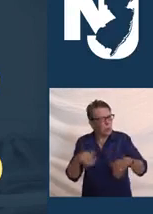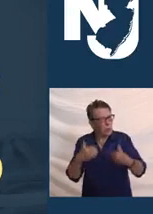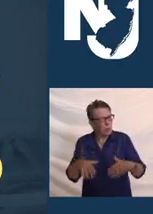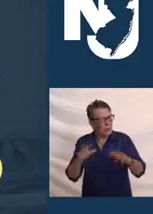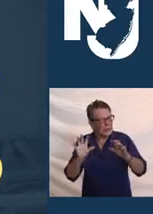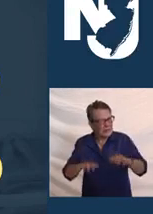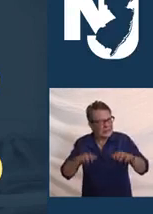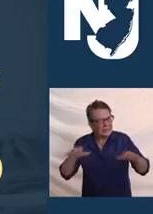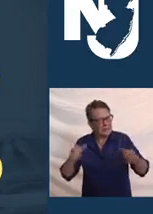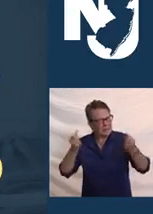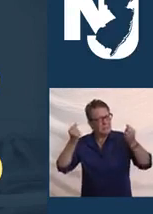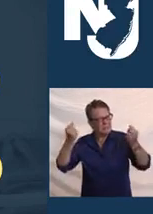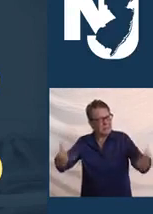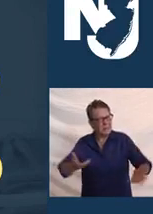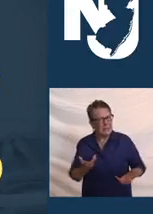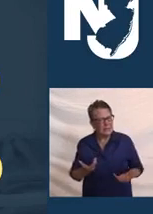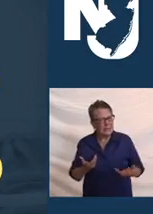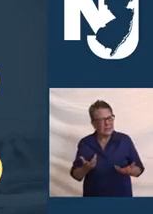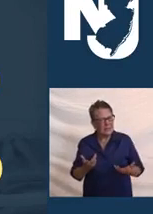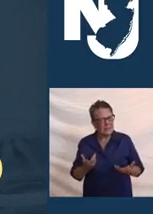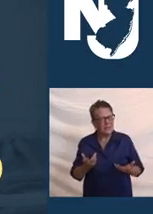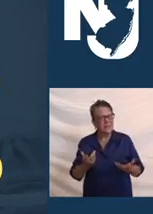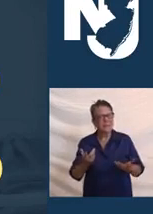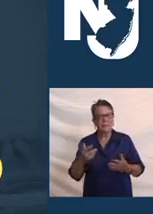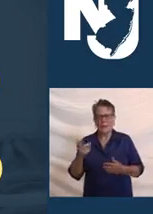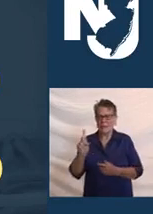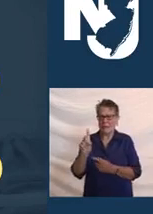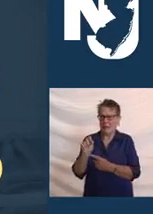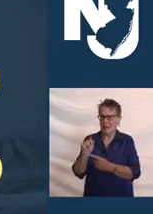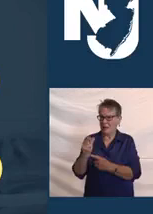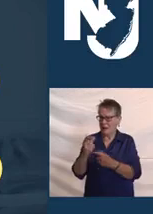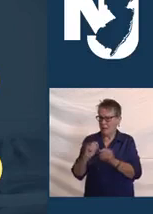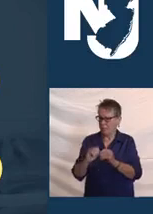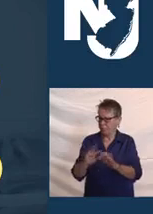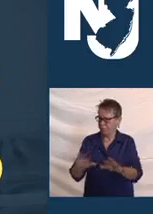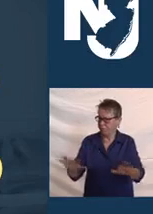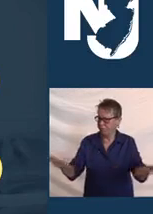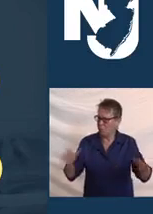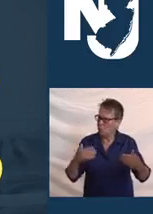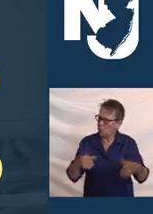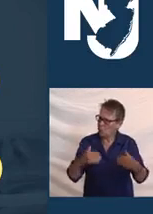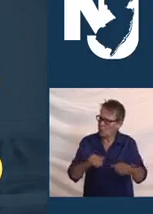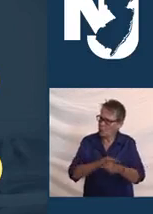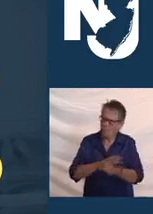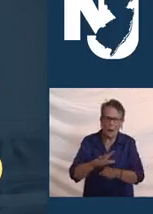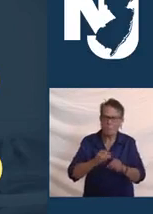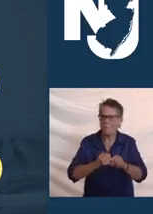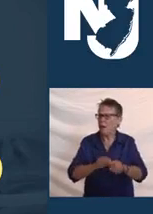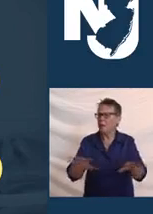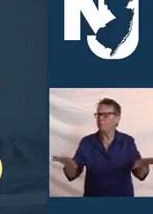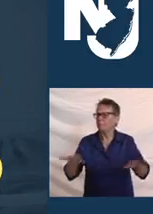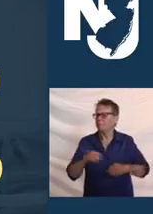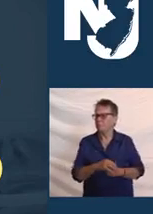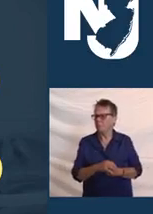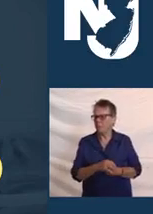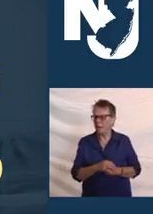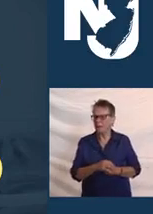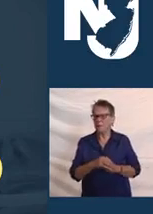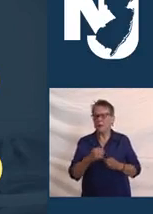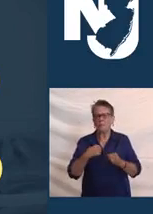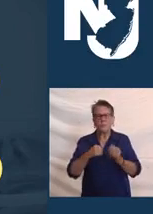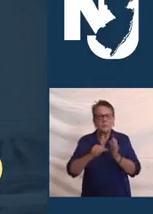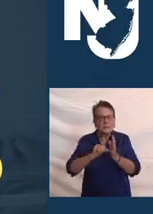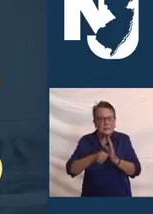this recent grouping, this recent collection of data does. And here I would point to the hospitalization and death figures in